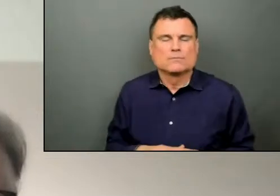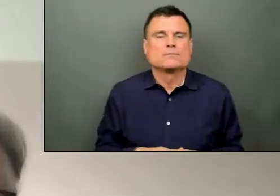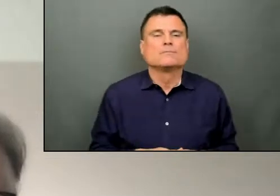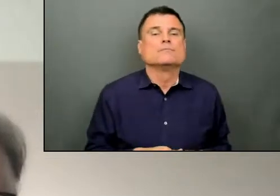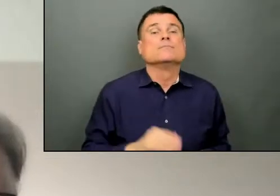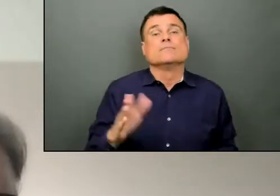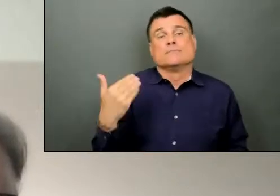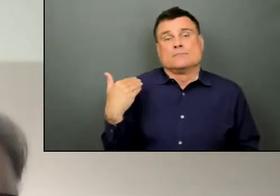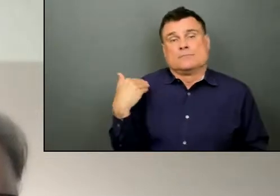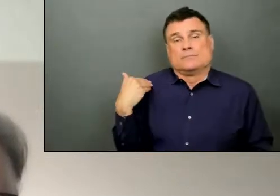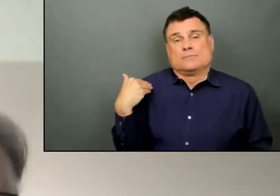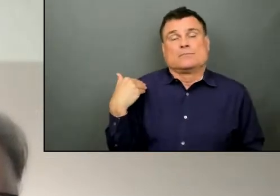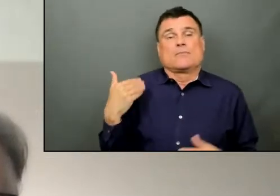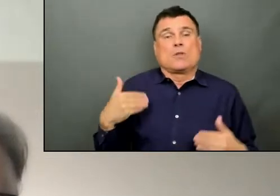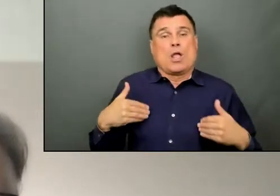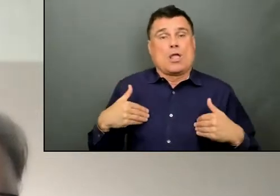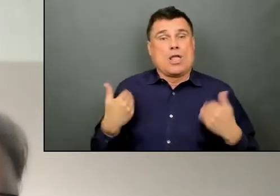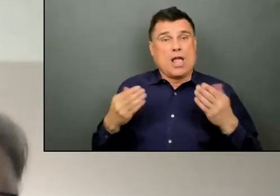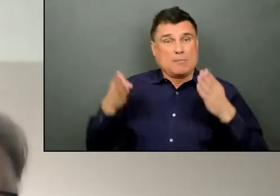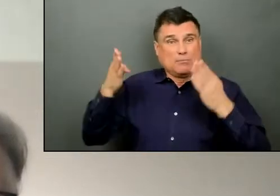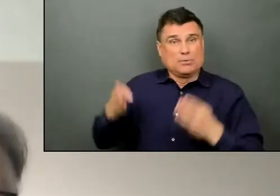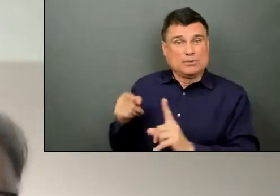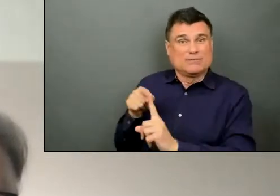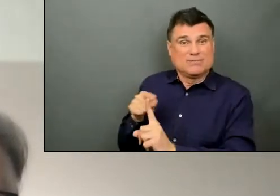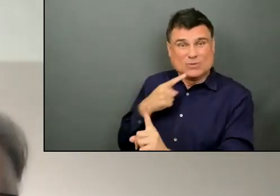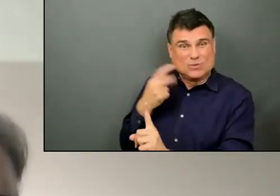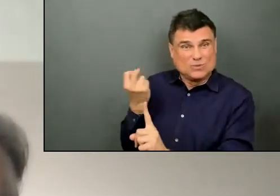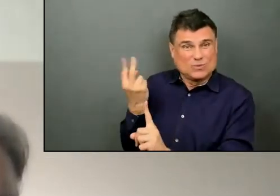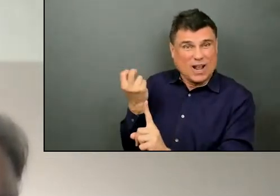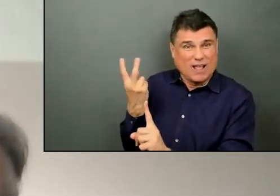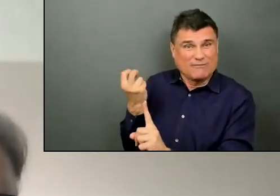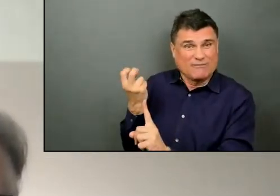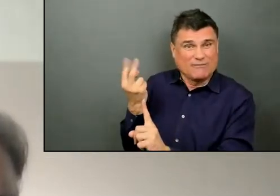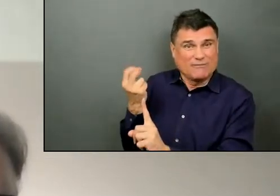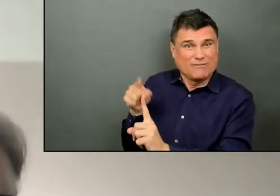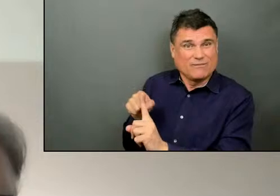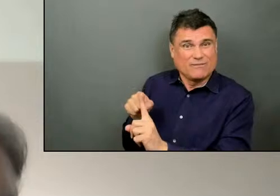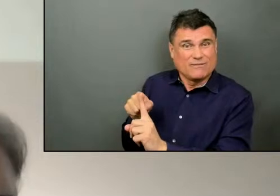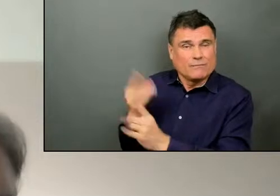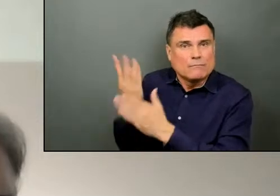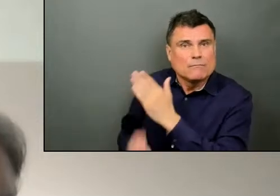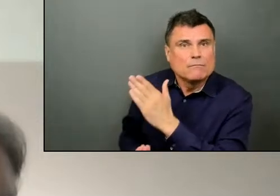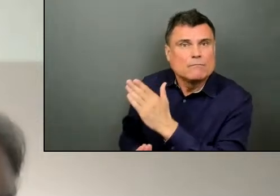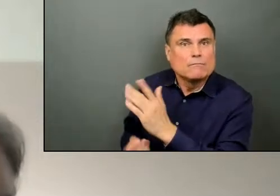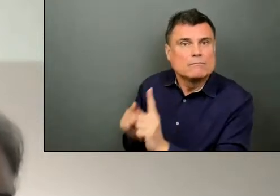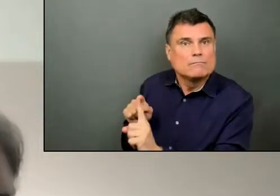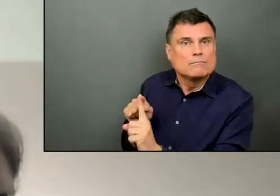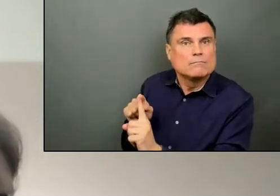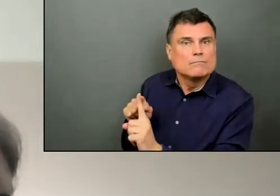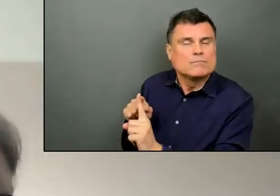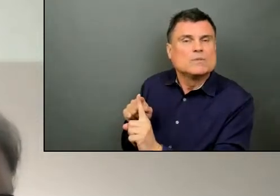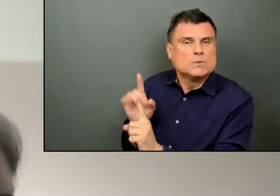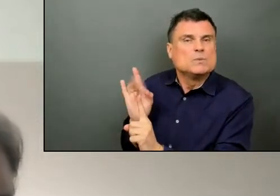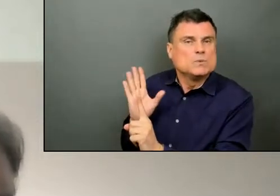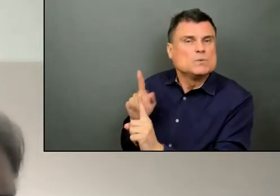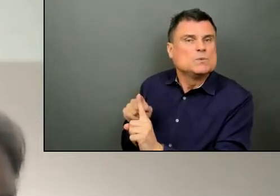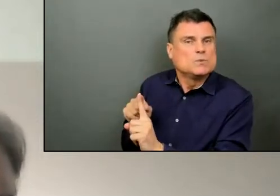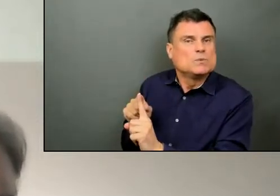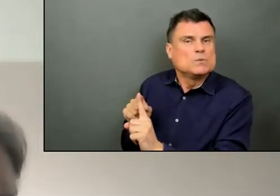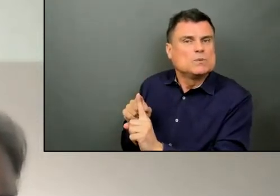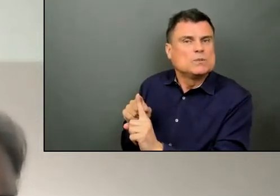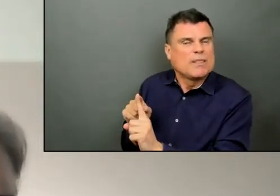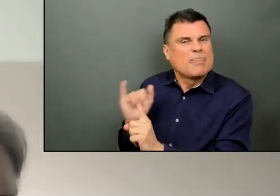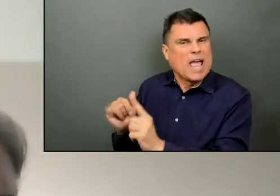eye. And we are, I think, really needing to continue to transform a